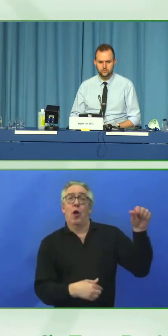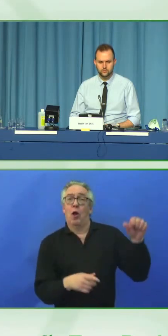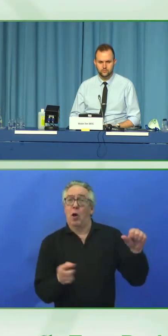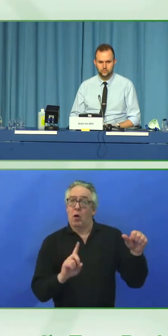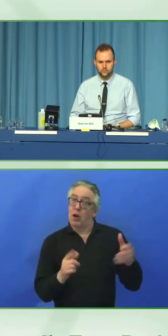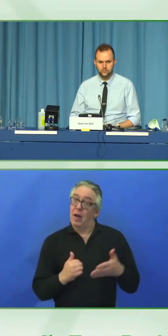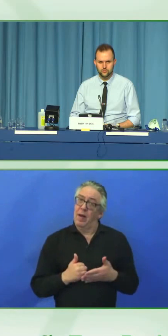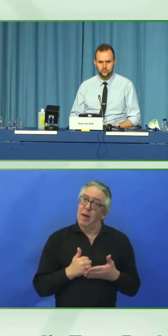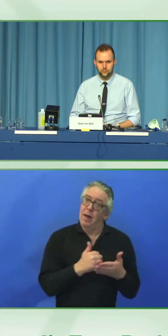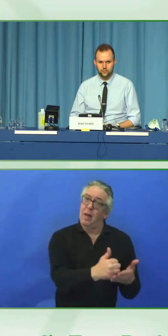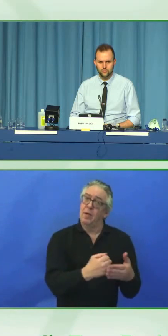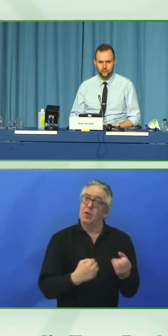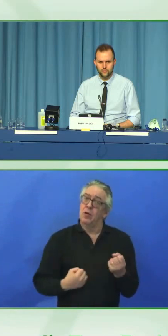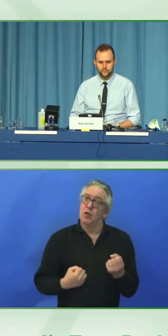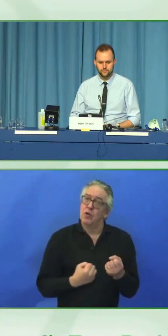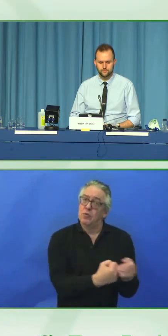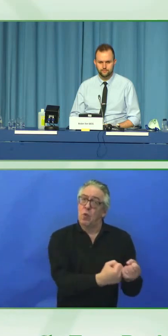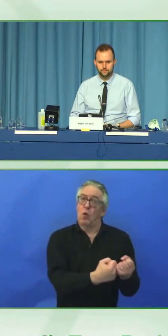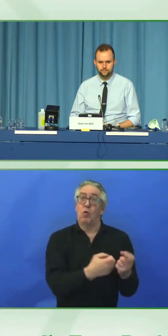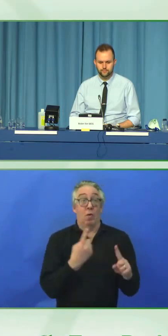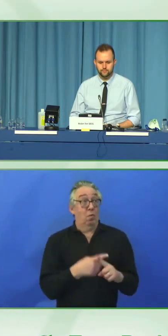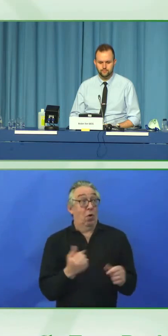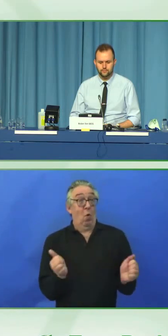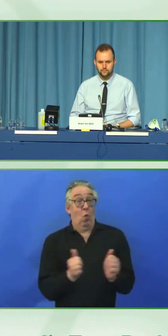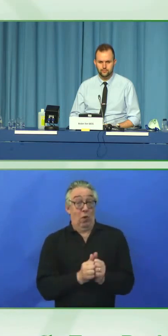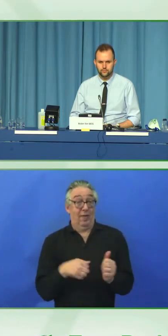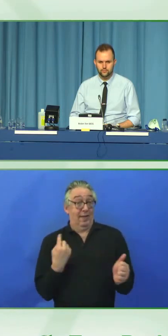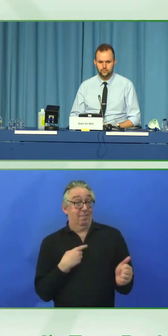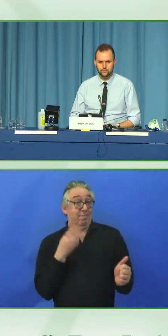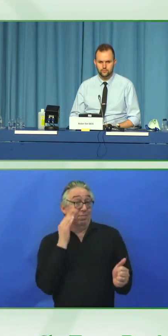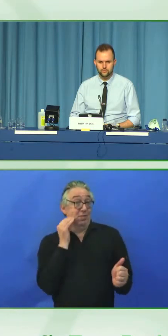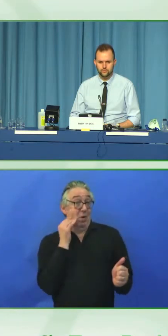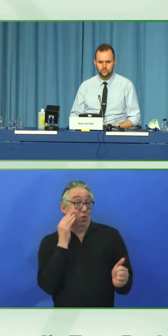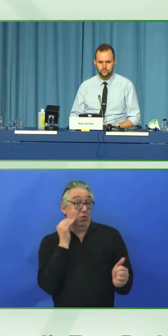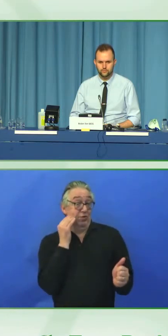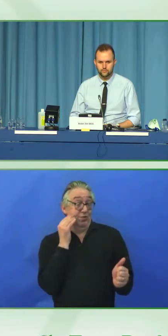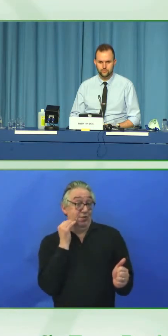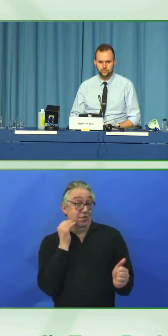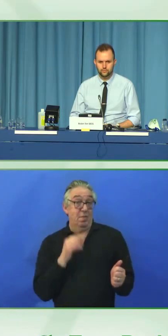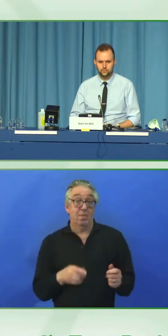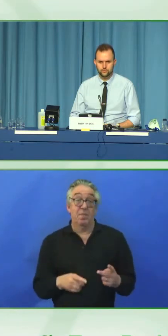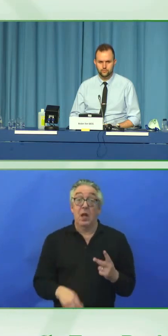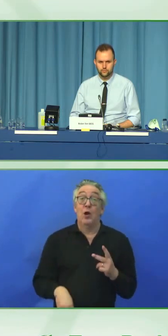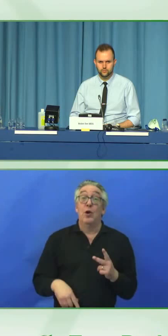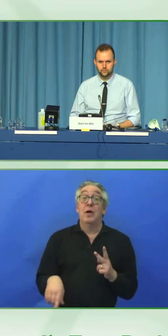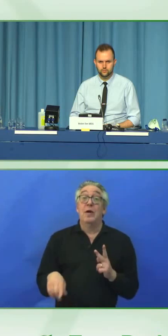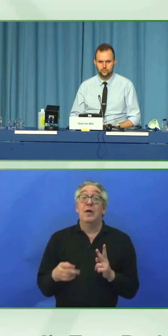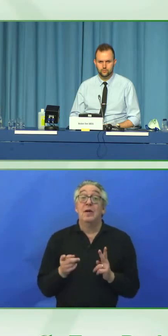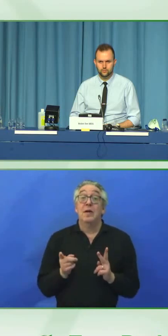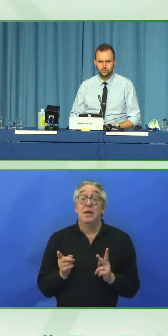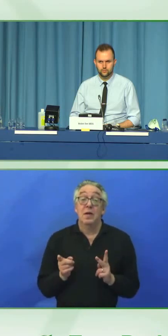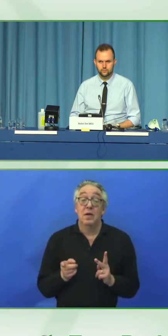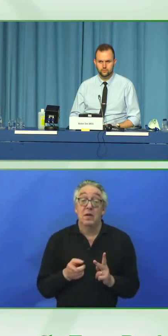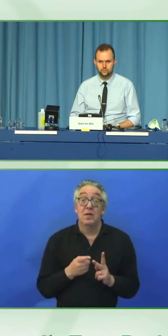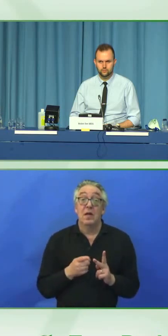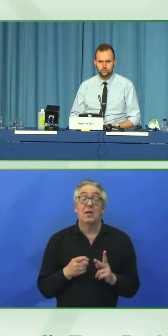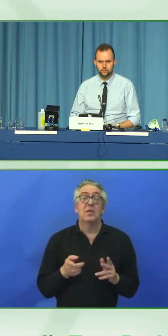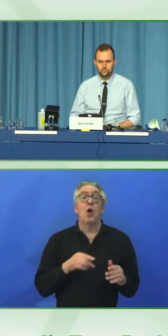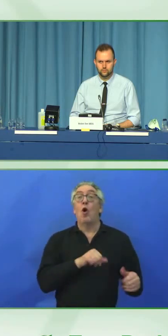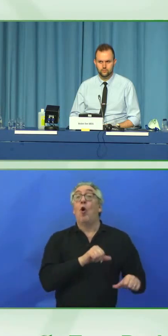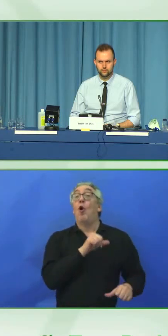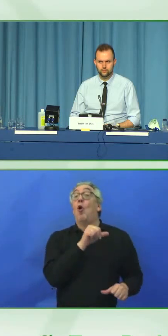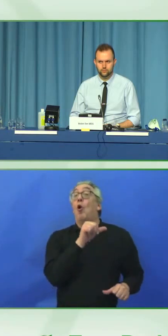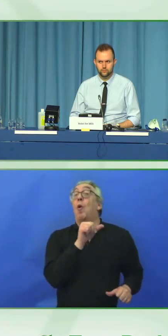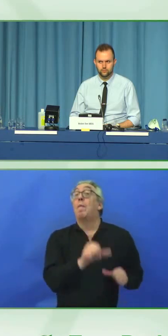by experience. Secondly, we ensure that the voices of disabled people are heard early and frequently throughout the lifetime